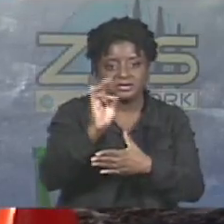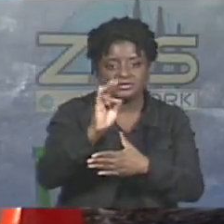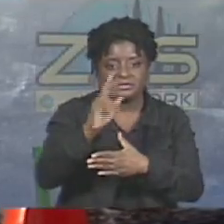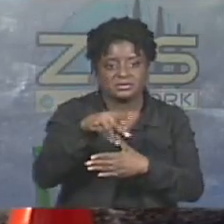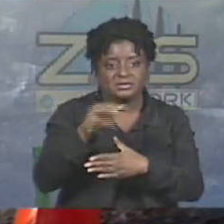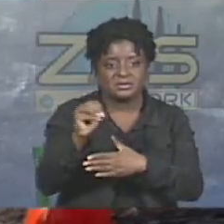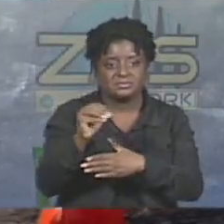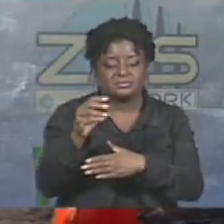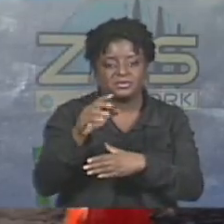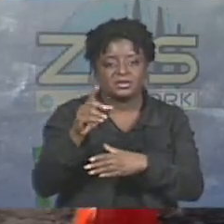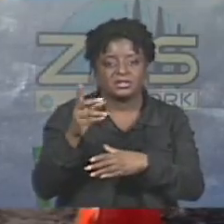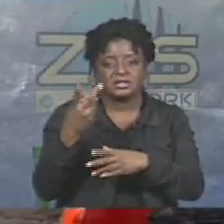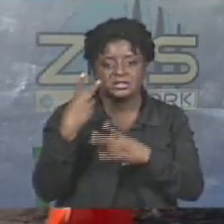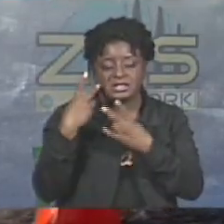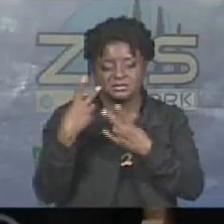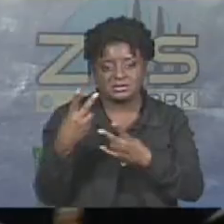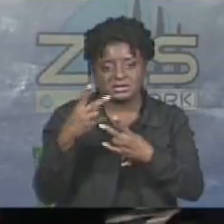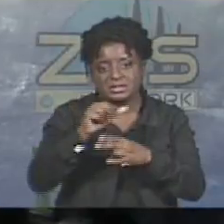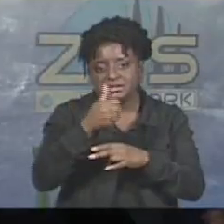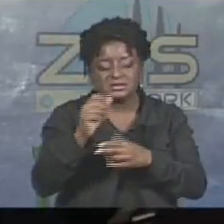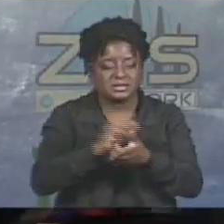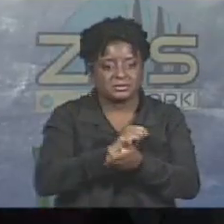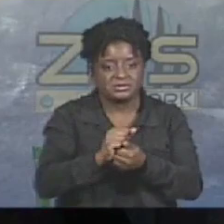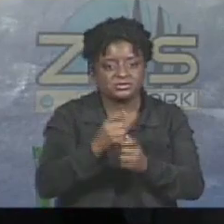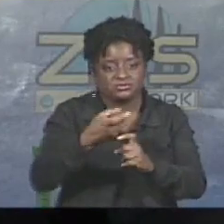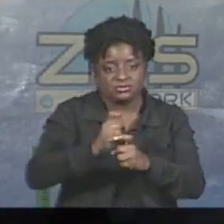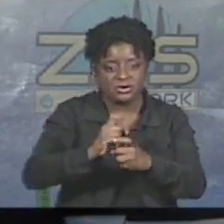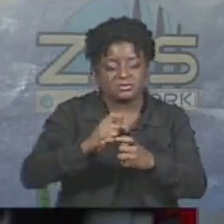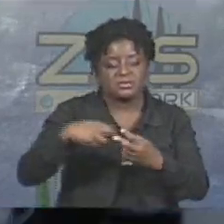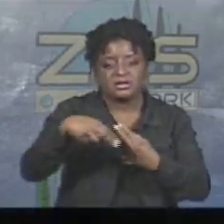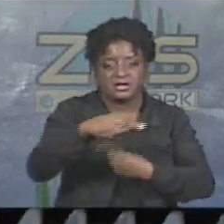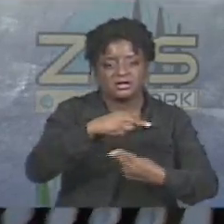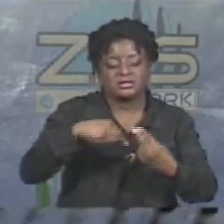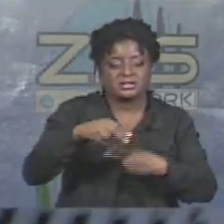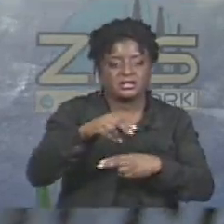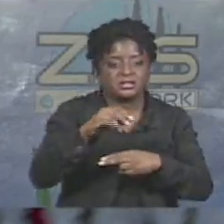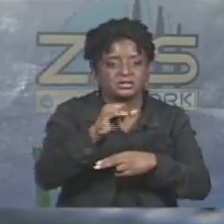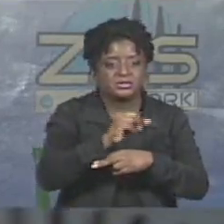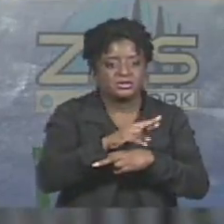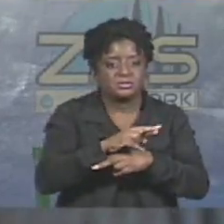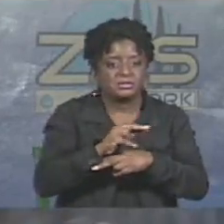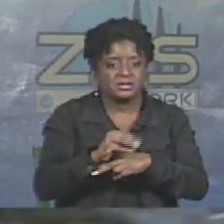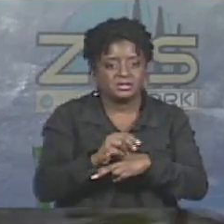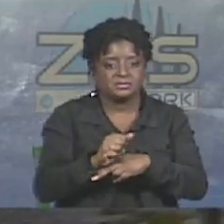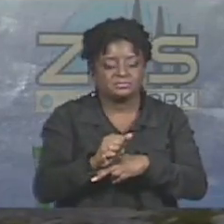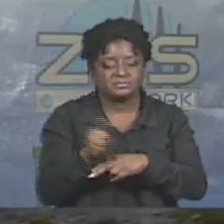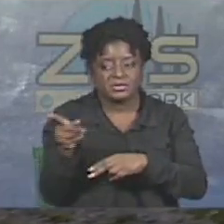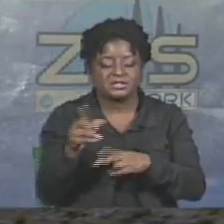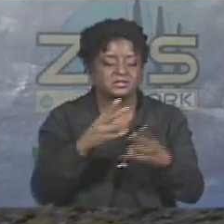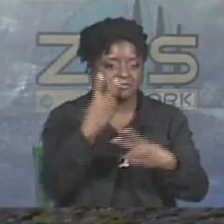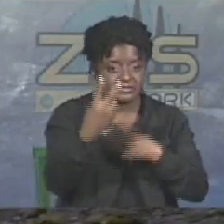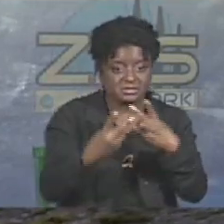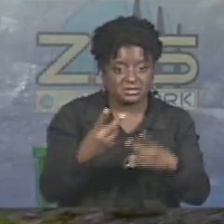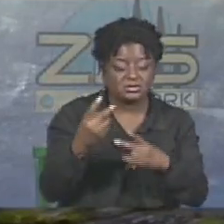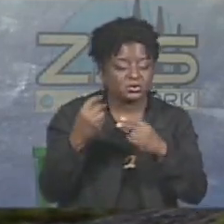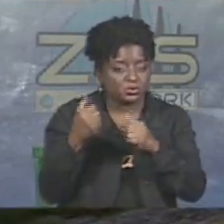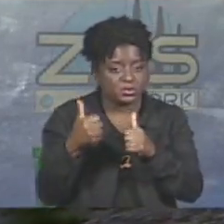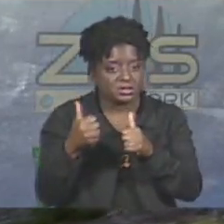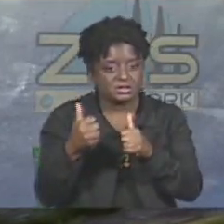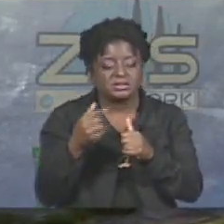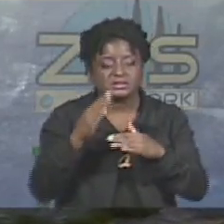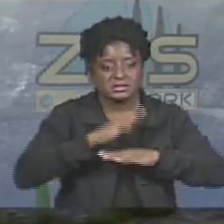any damage sustained from Hurricane Irma. The Prime Minister's visit to Mayagüana was very quick, but he's satisfied that minimal hurricane